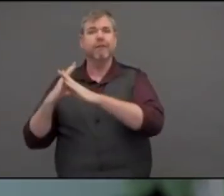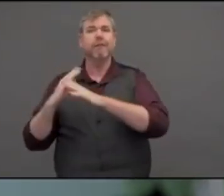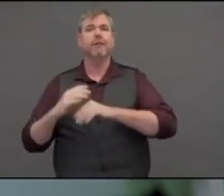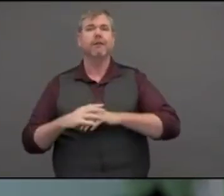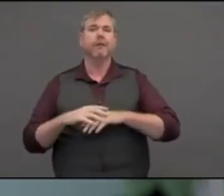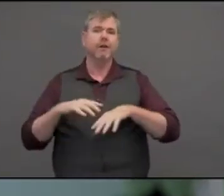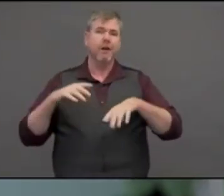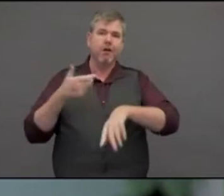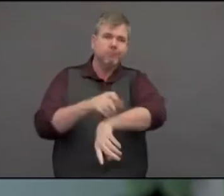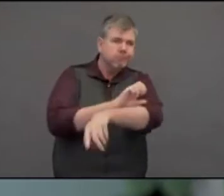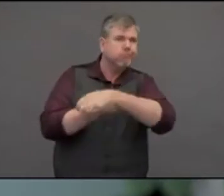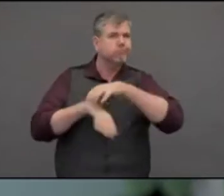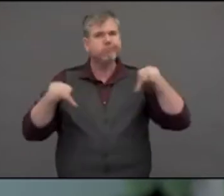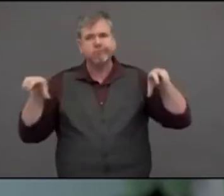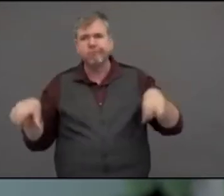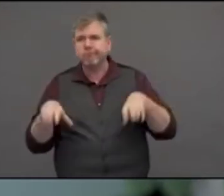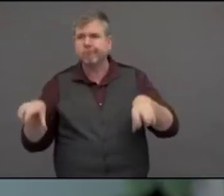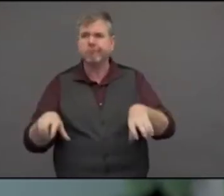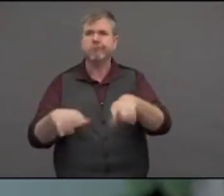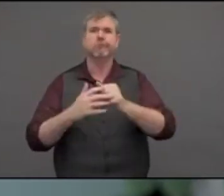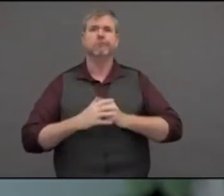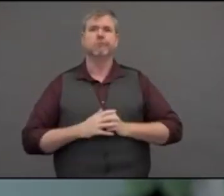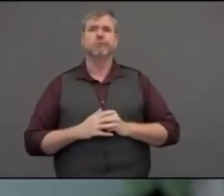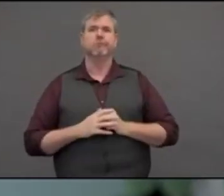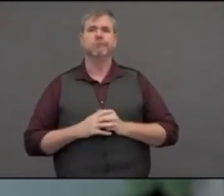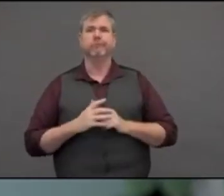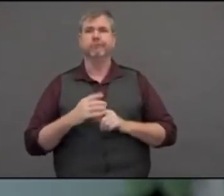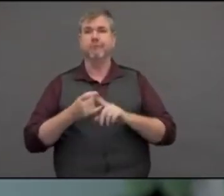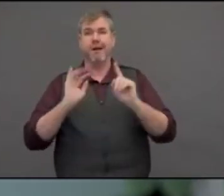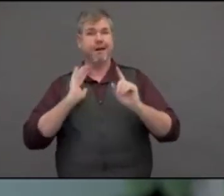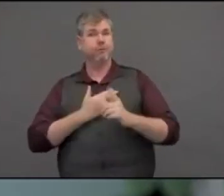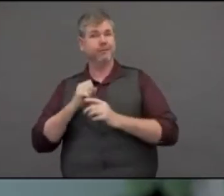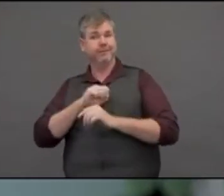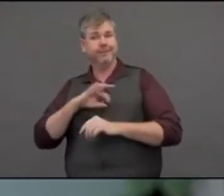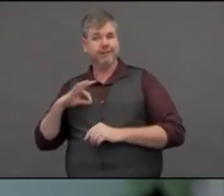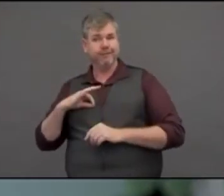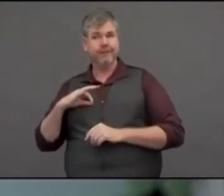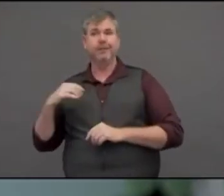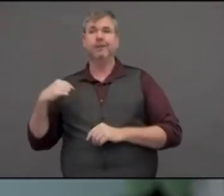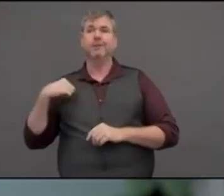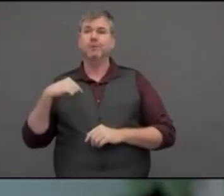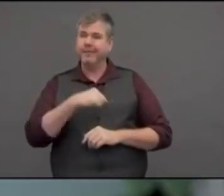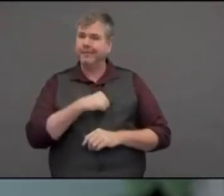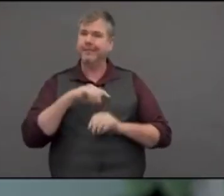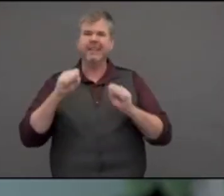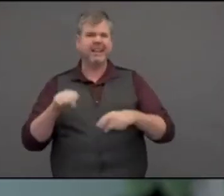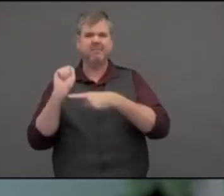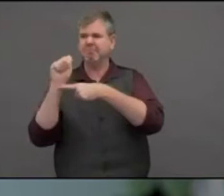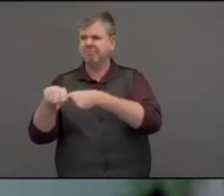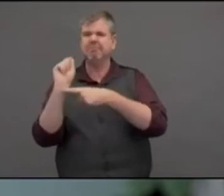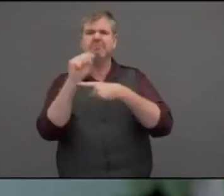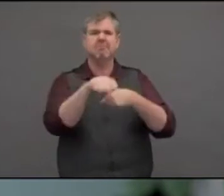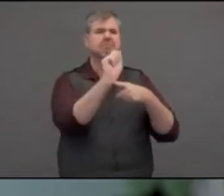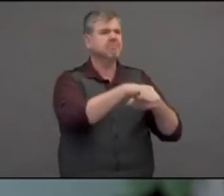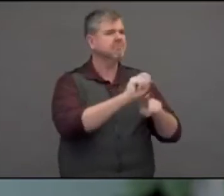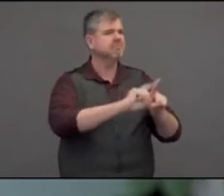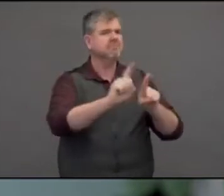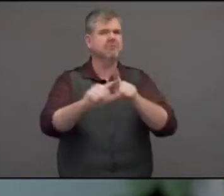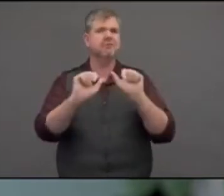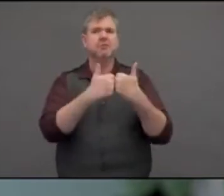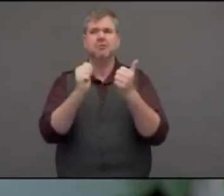from our staff at the county, we've been able to overcome. We've been able to build